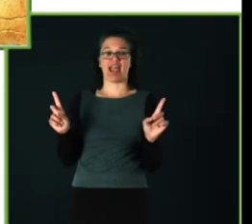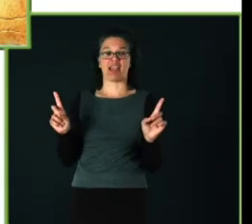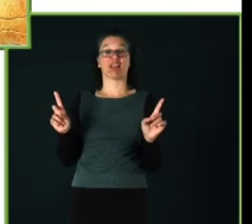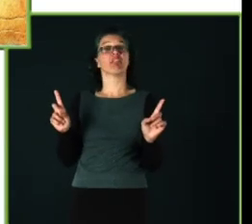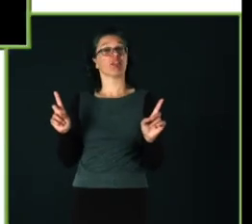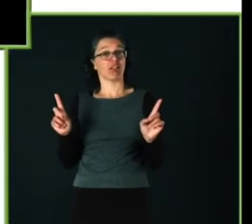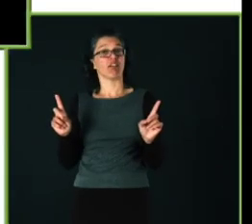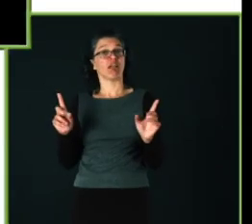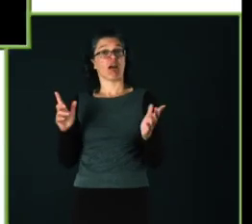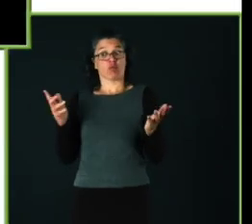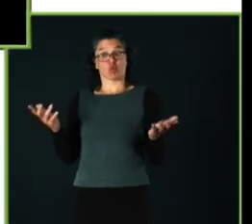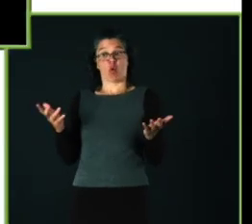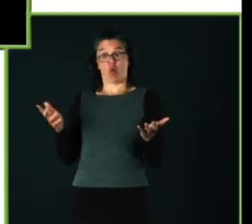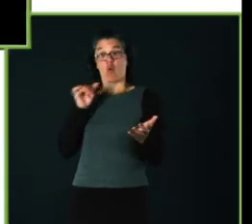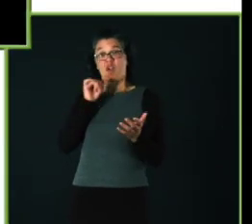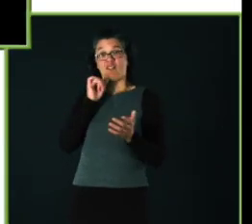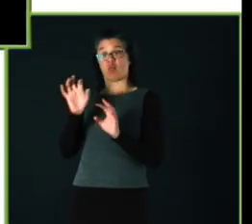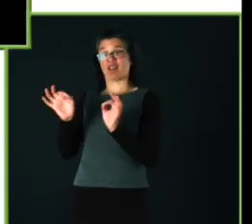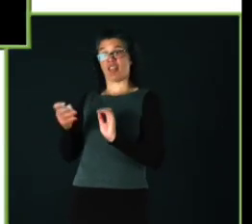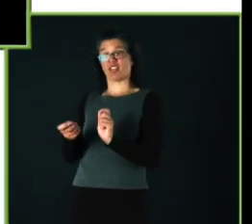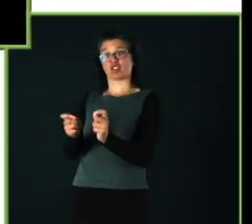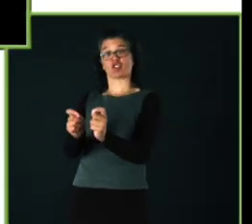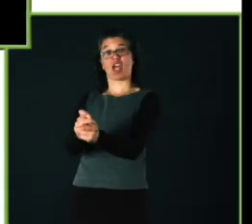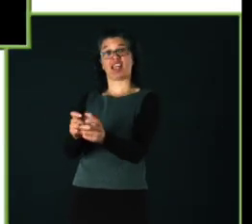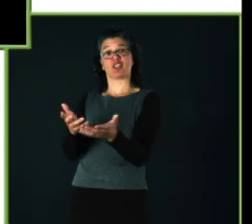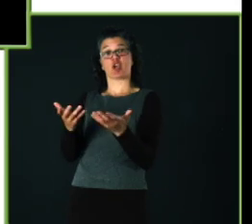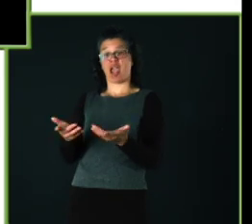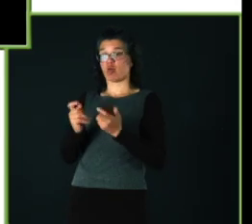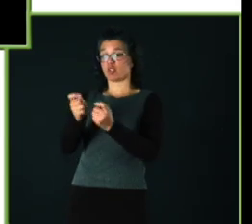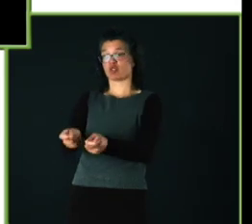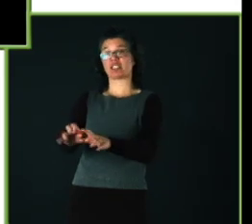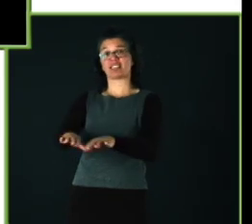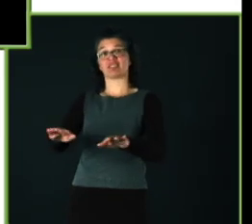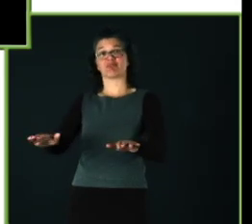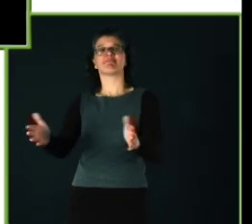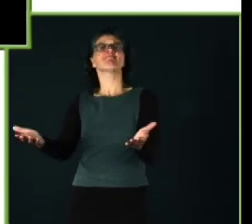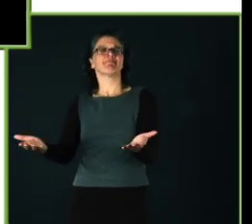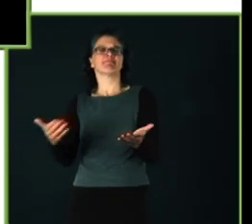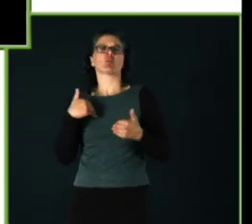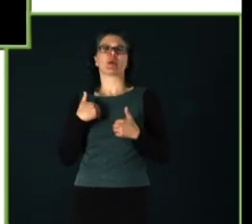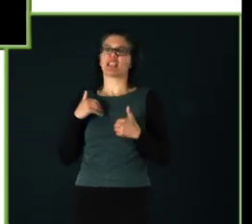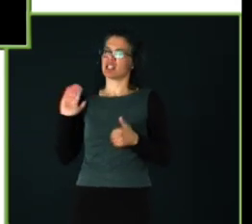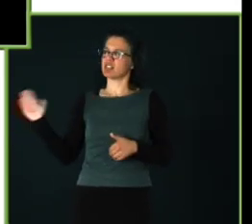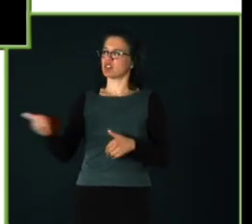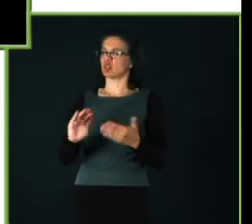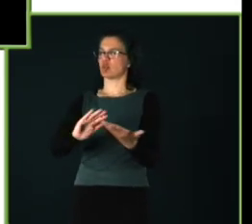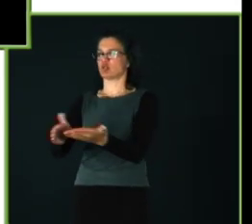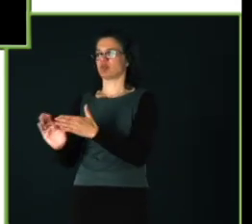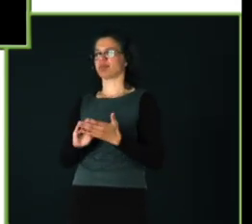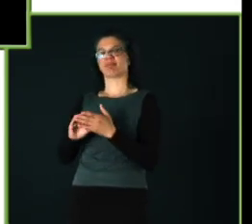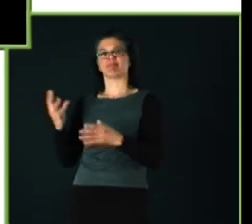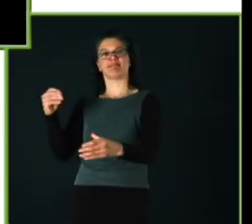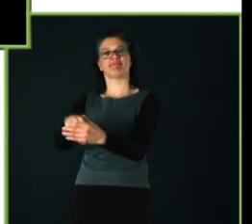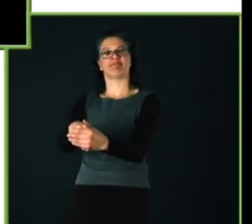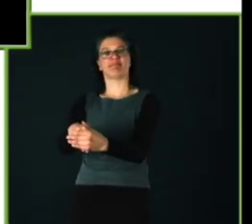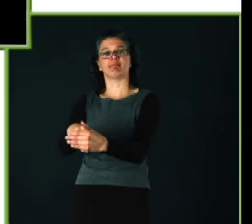them doesn't change either. We all know that it takes a village to raise our young people, but only a few of us come to the table when we